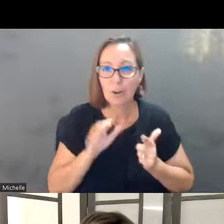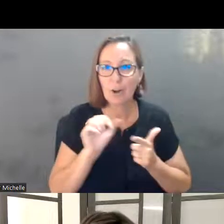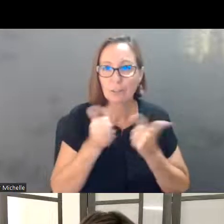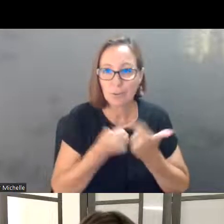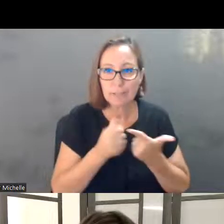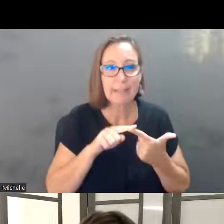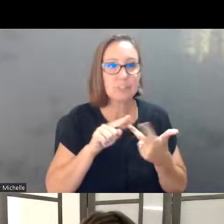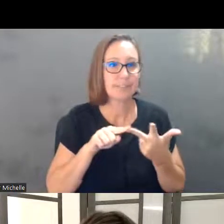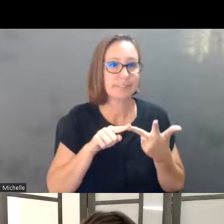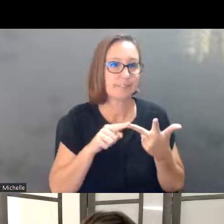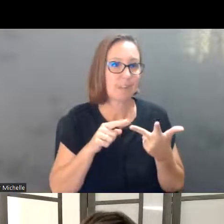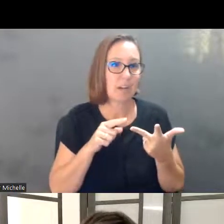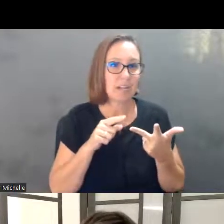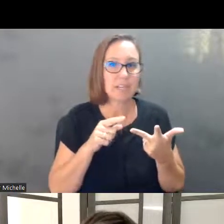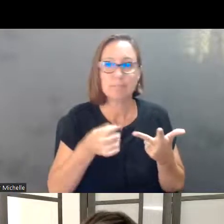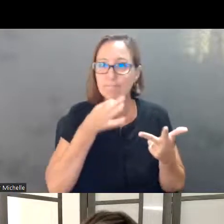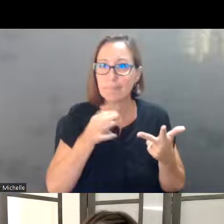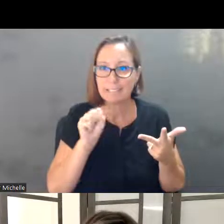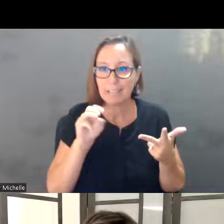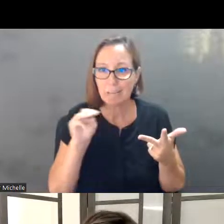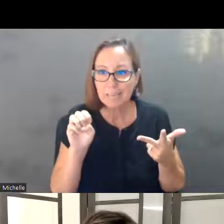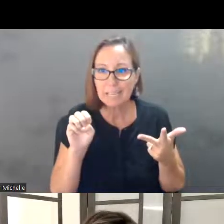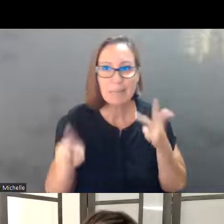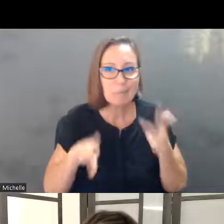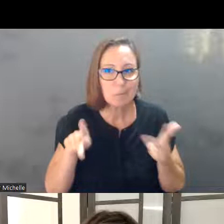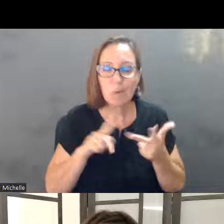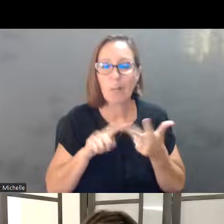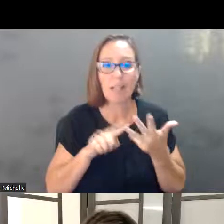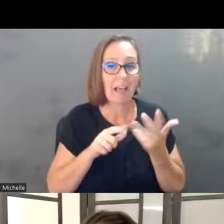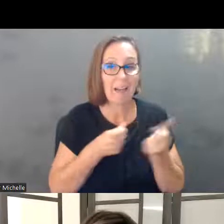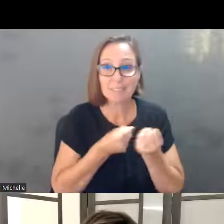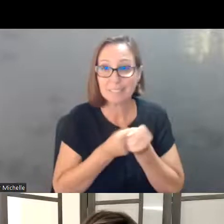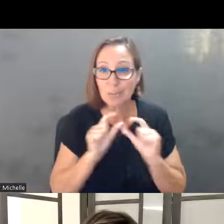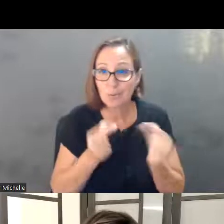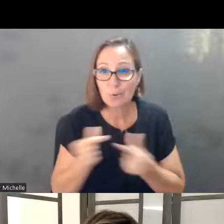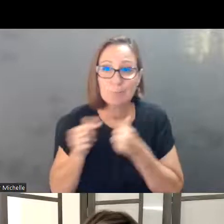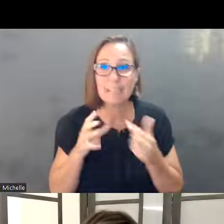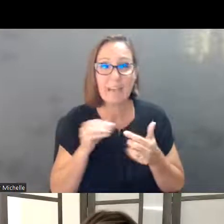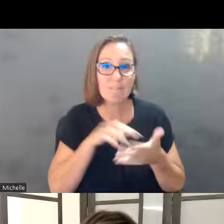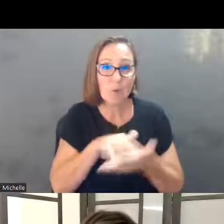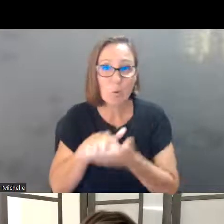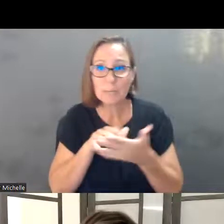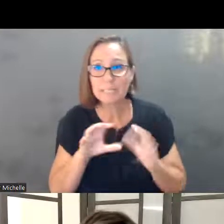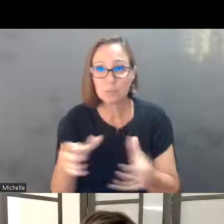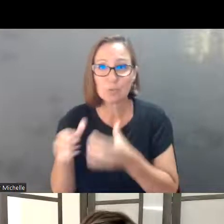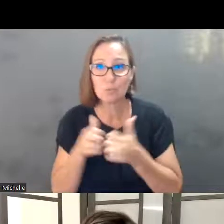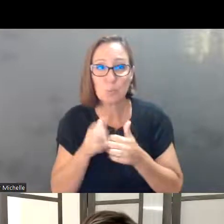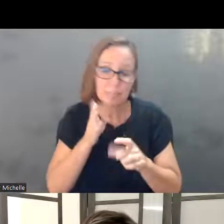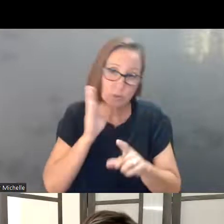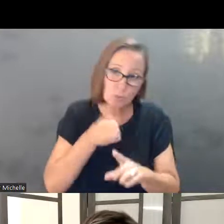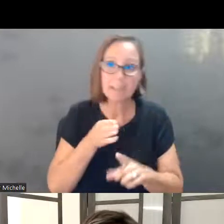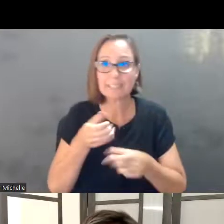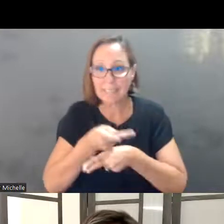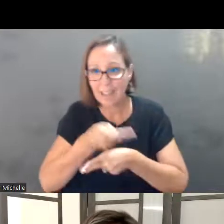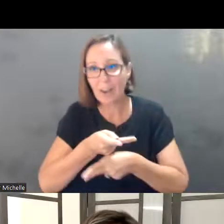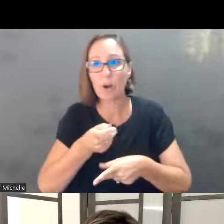heard from subject matter experts, advocacy group, and we did some focus groups with the direct care workforce. And we were